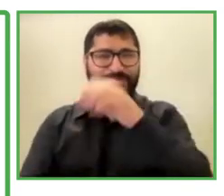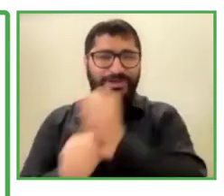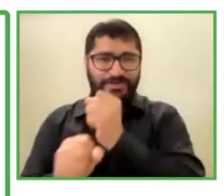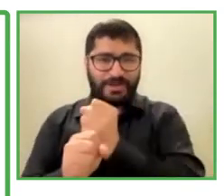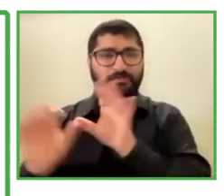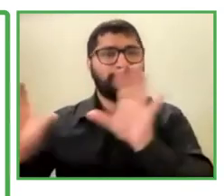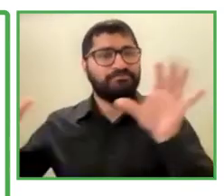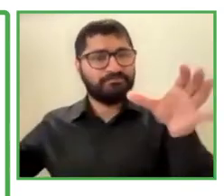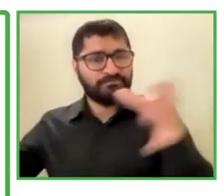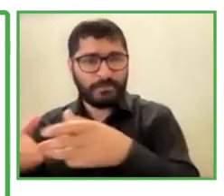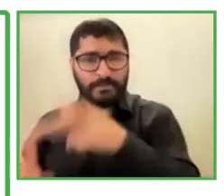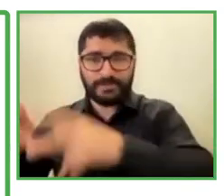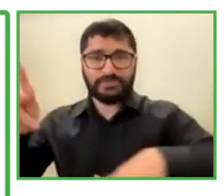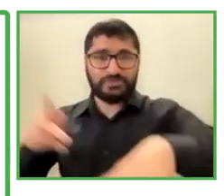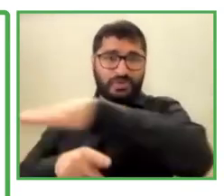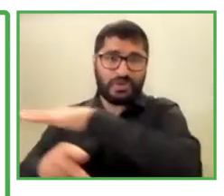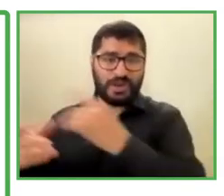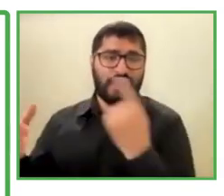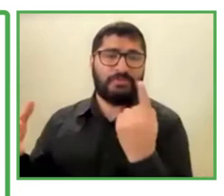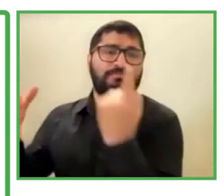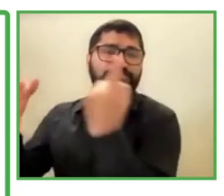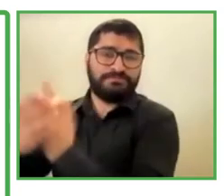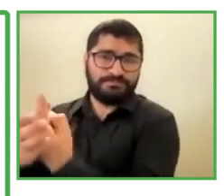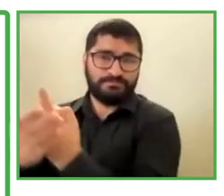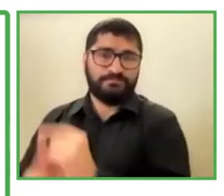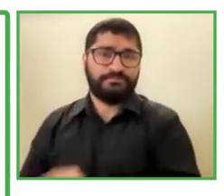a society.